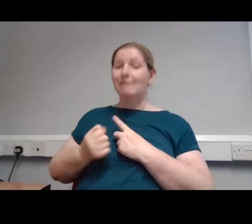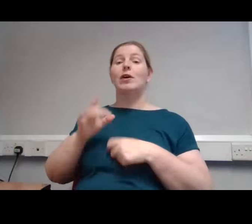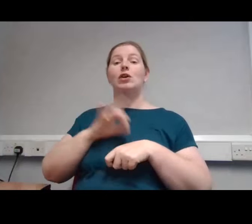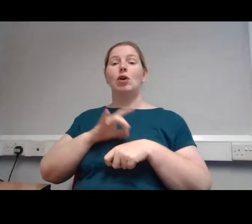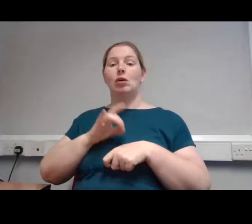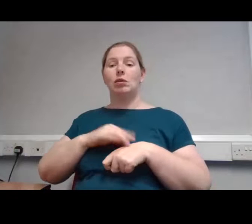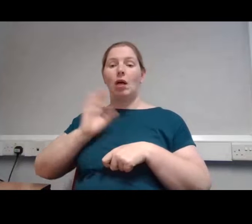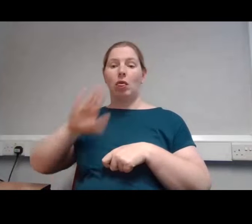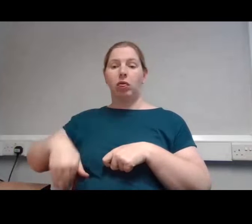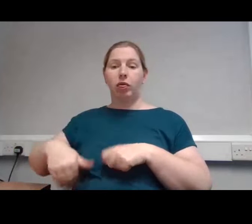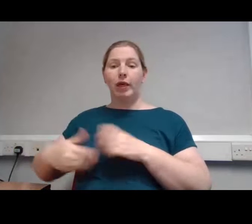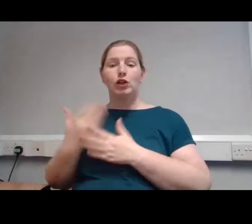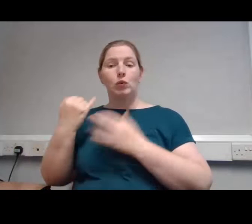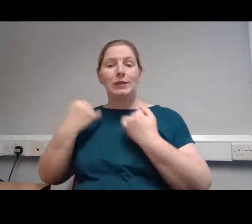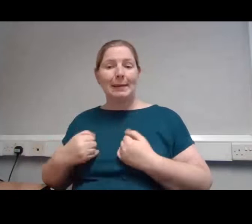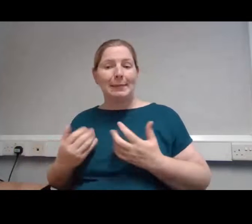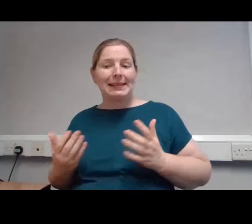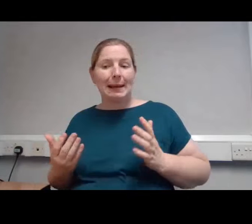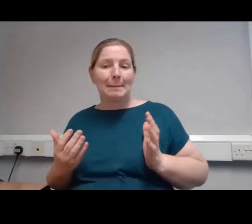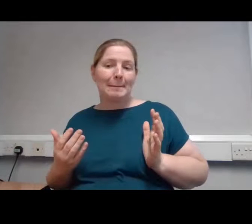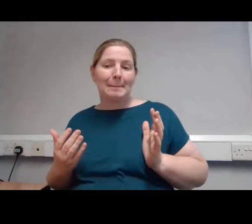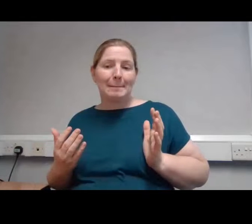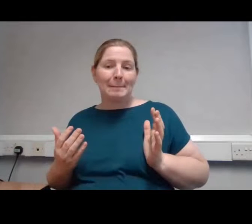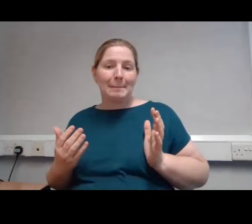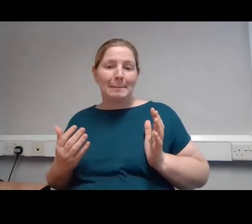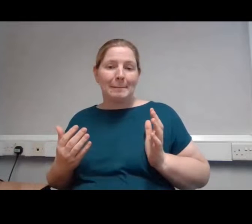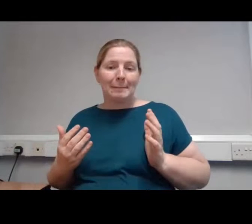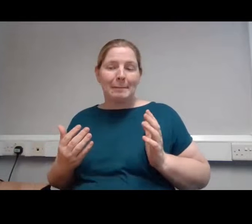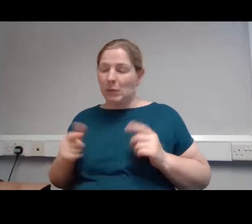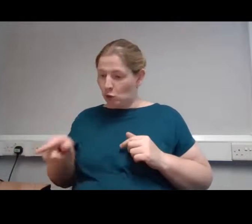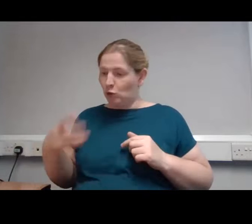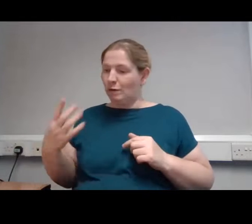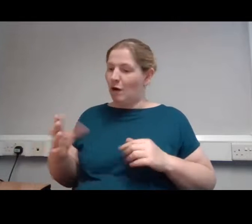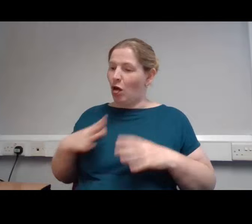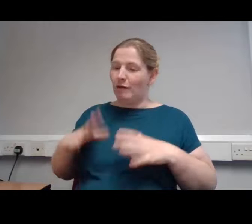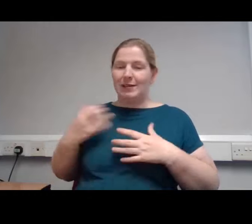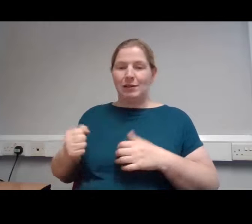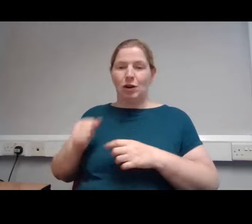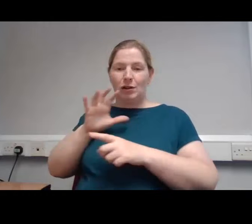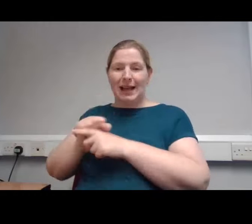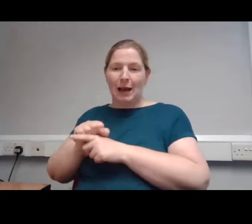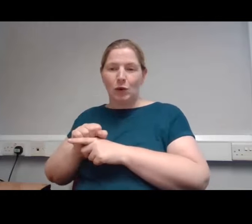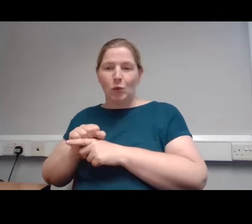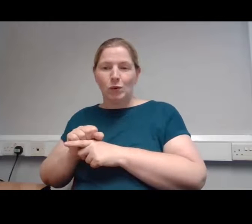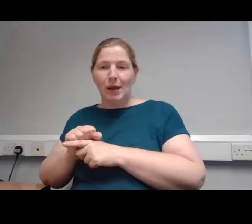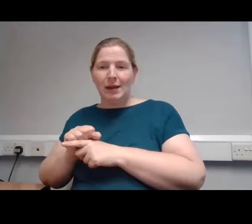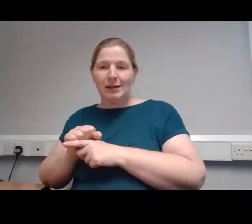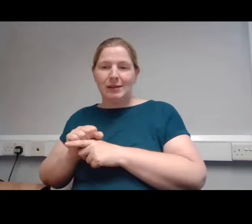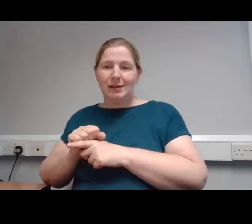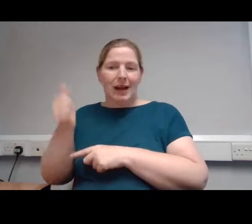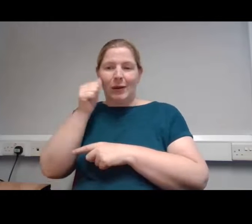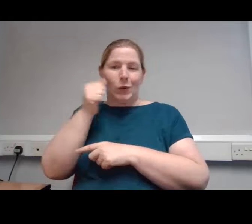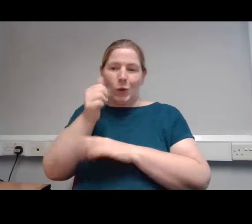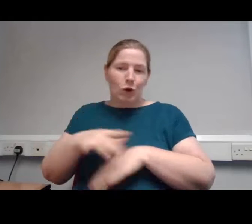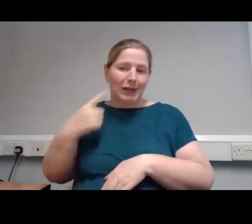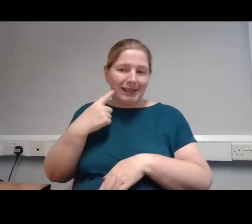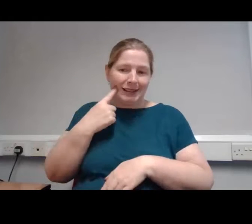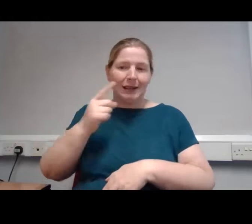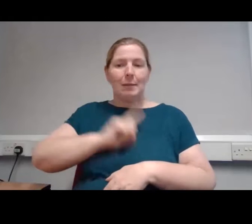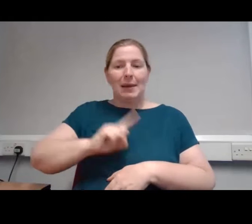new symptoms as you have a label, go away. I appreciate it is not that clear cut. Myself, I